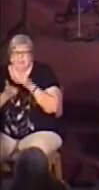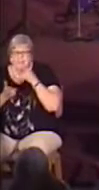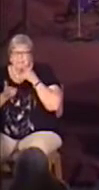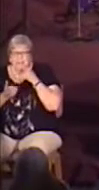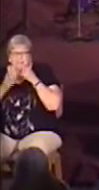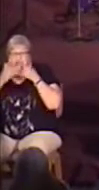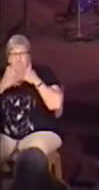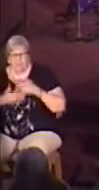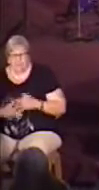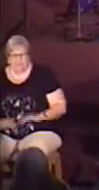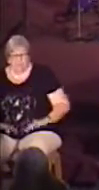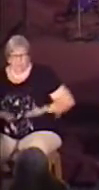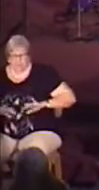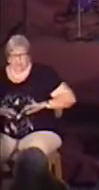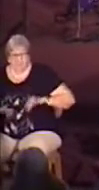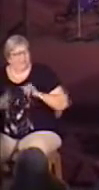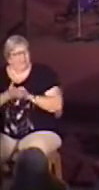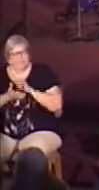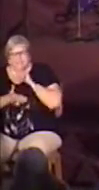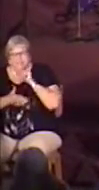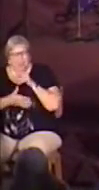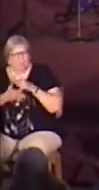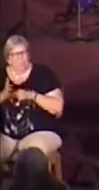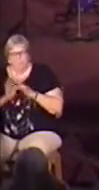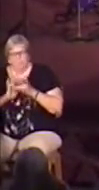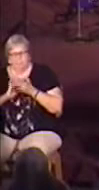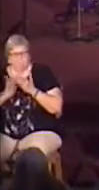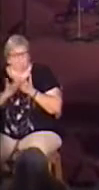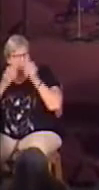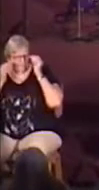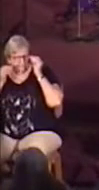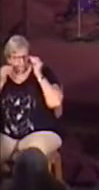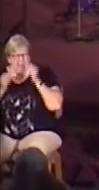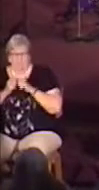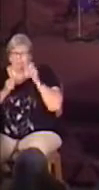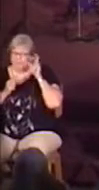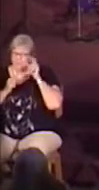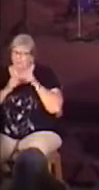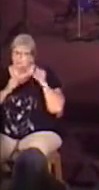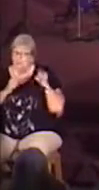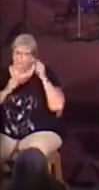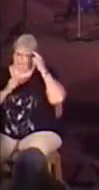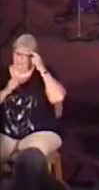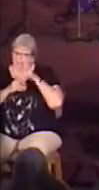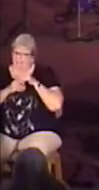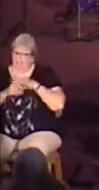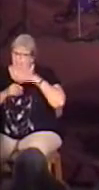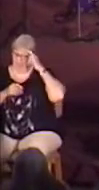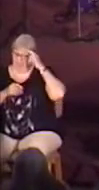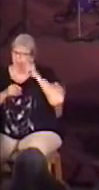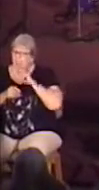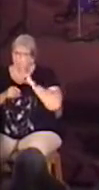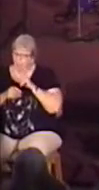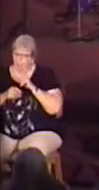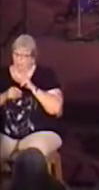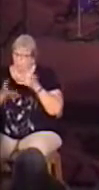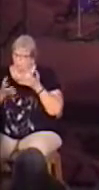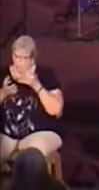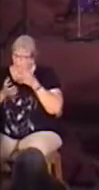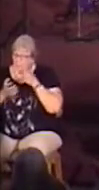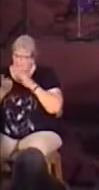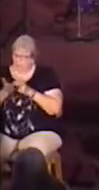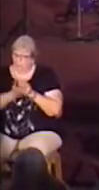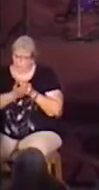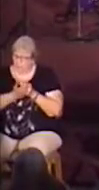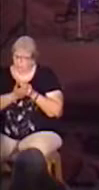waist. That's not what the Bible teaches. And so I'm listening to him, and I'm thinking in my mind, man, I'd really like to say what the truth